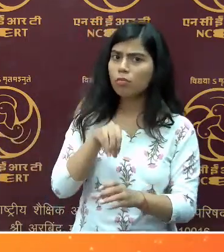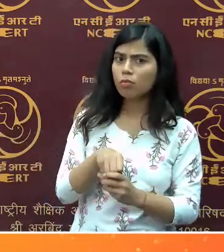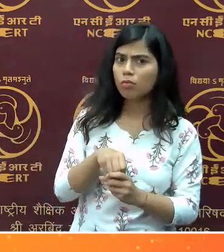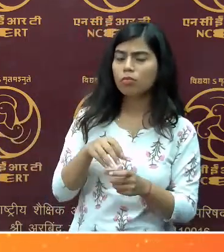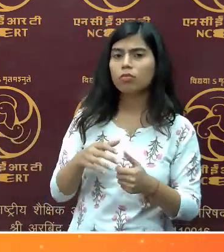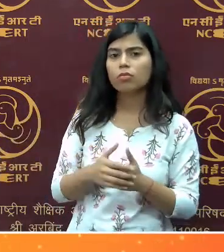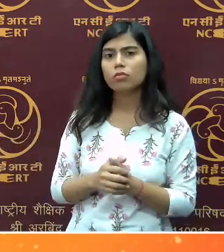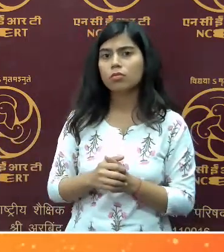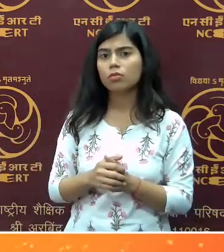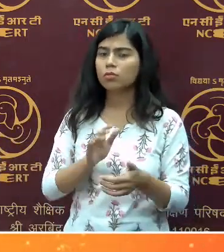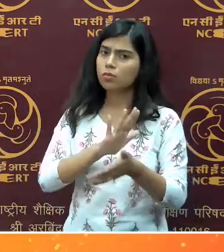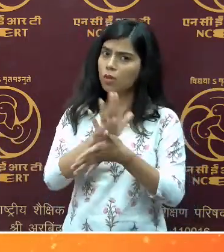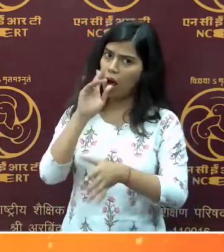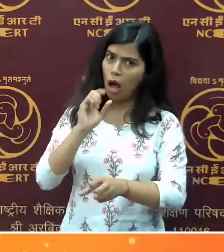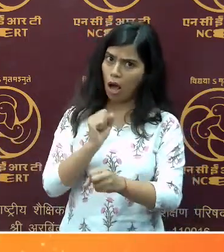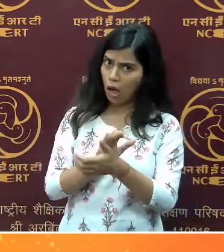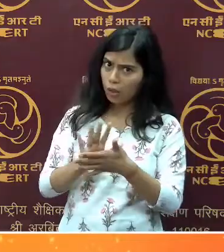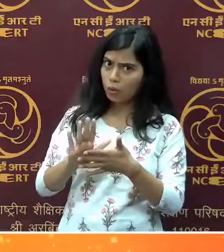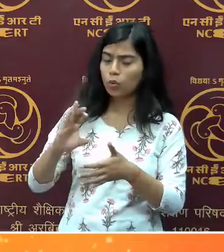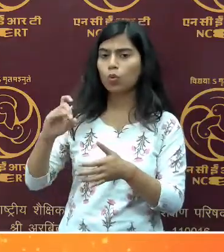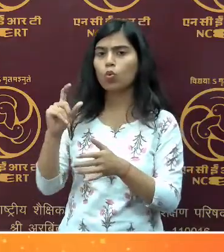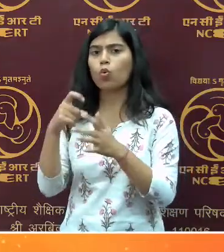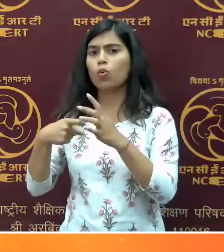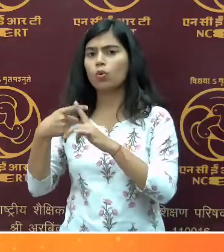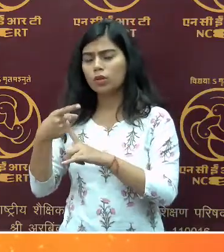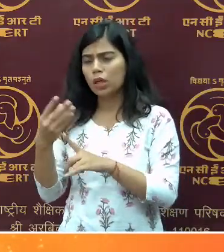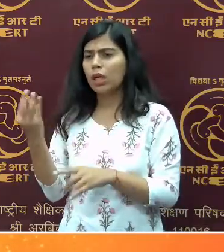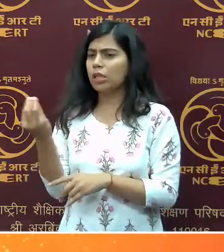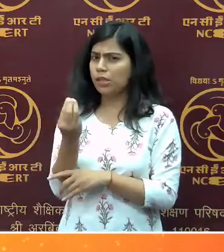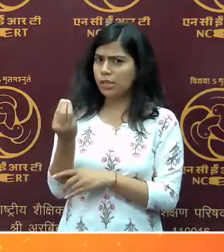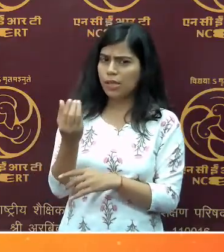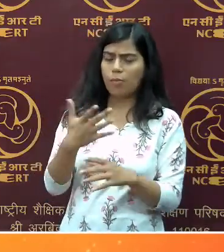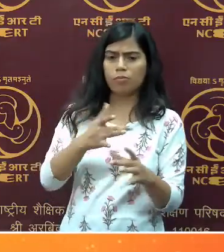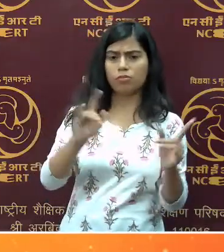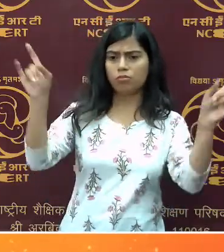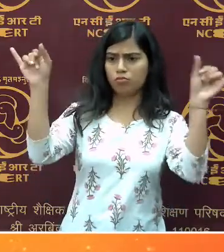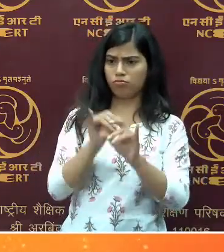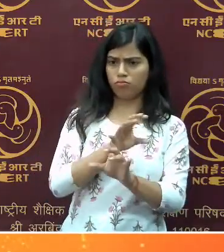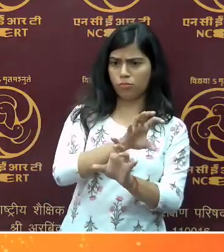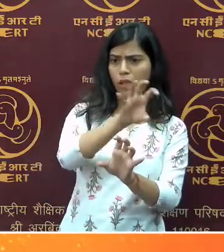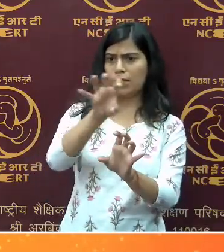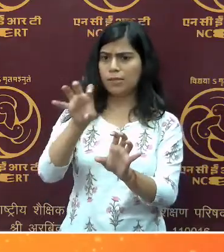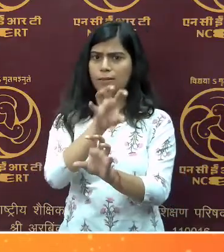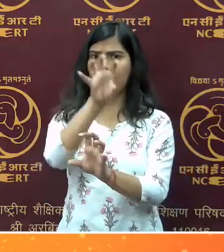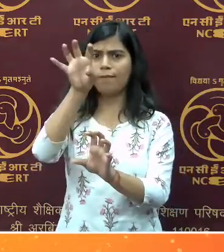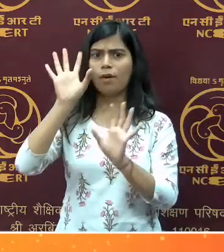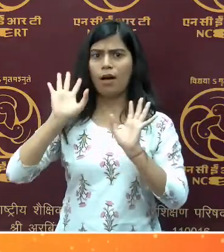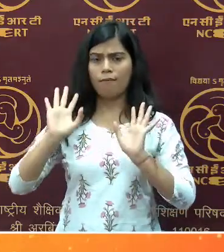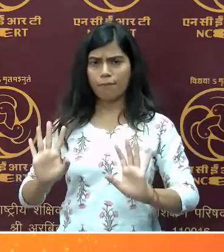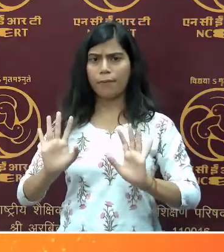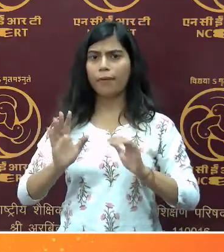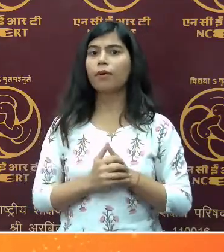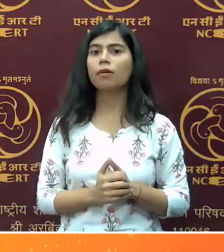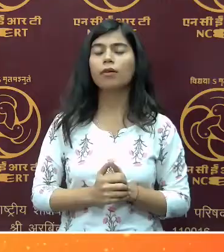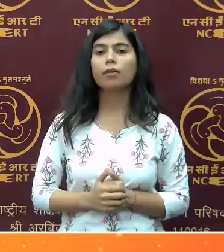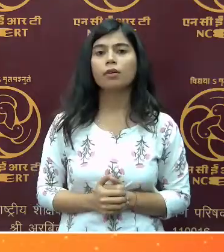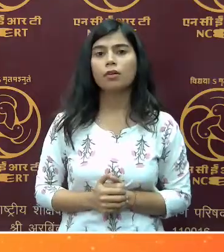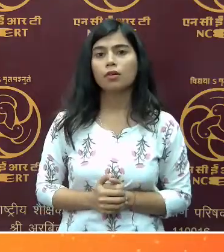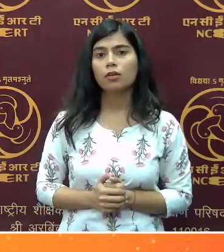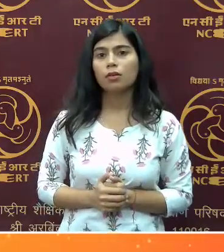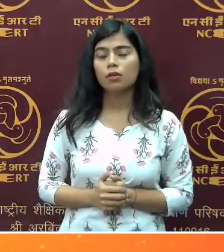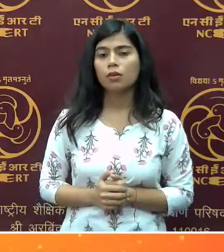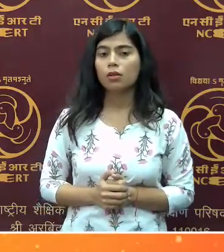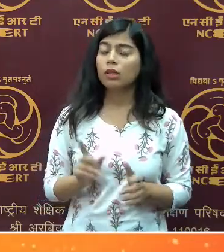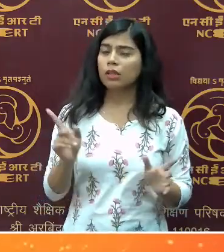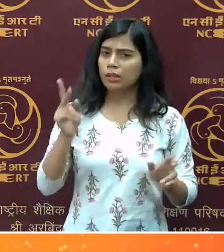in the High Court, any High Court of High Courts of jurisdiction state wise, so in the respective High Court of that particular state, and